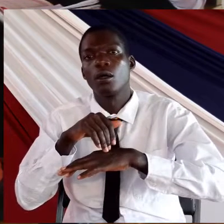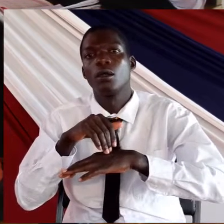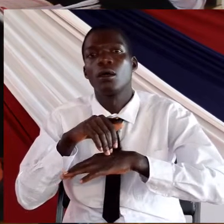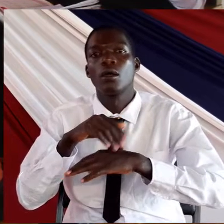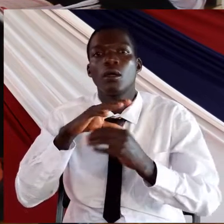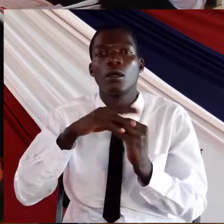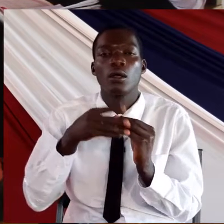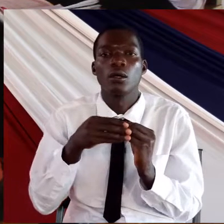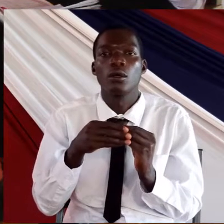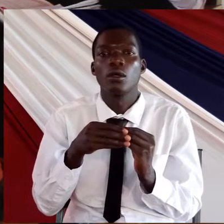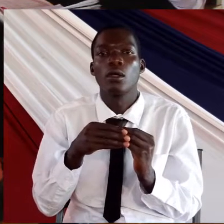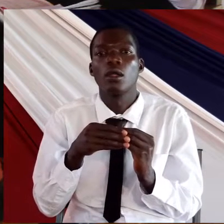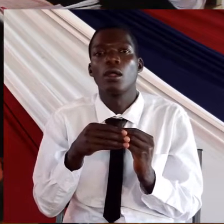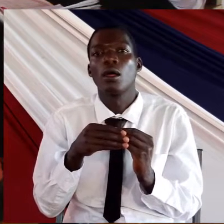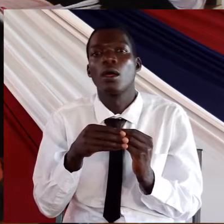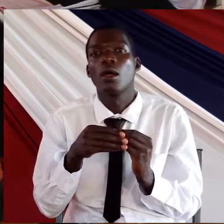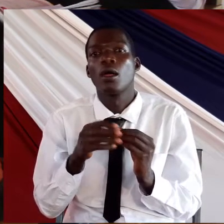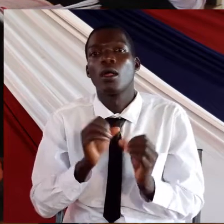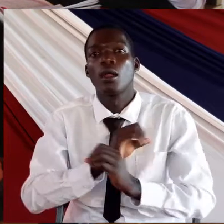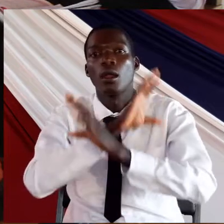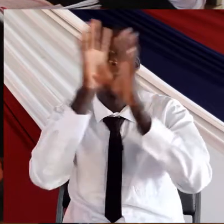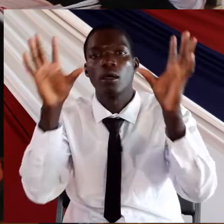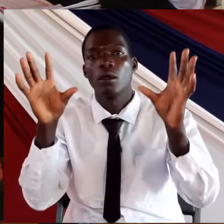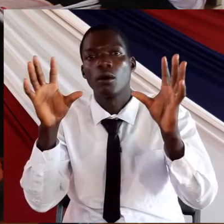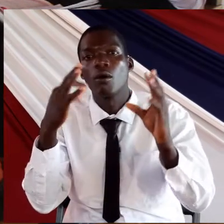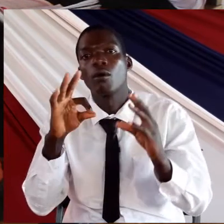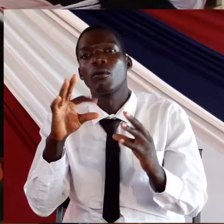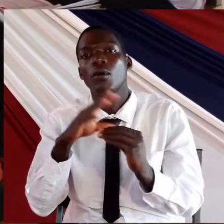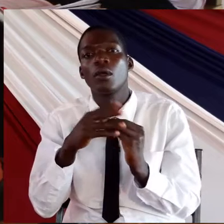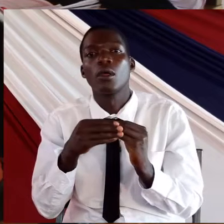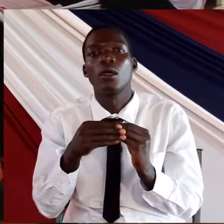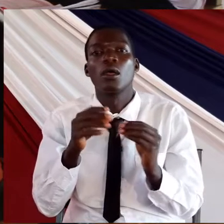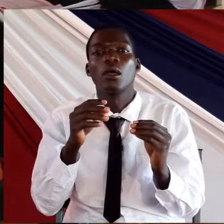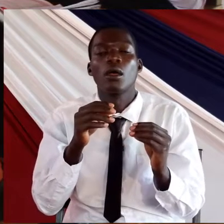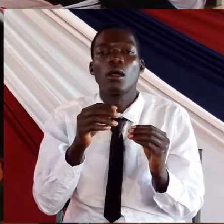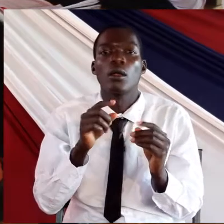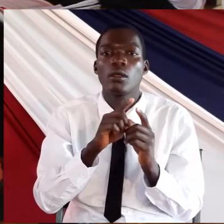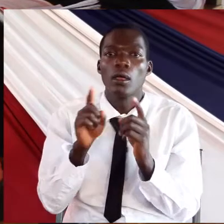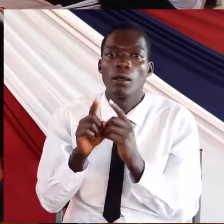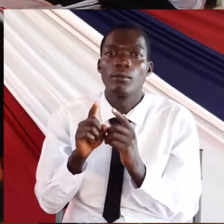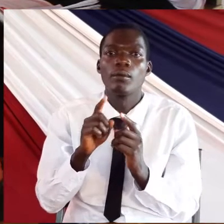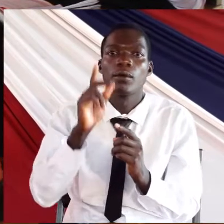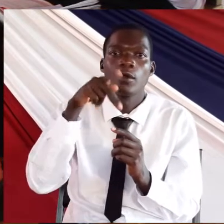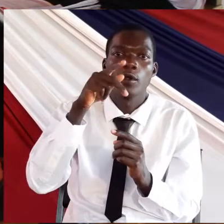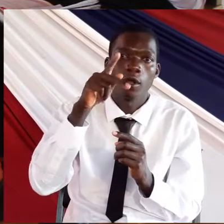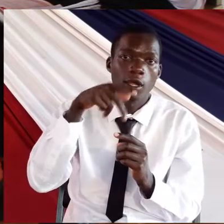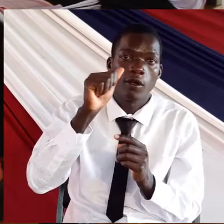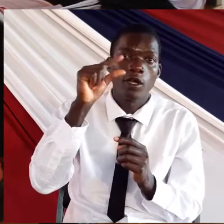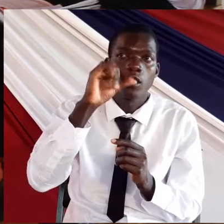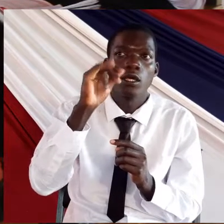creation in light of ancient literature, especially Mesopotamia, yes, you see Mesopotamia is an